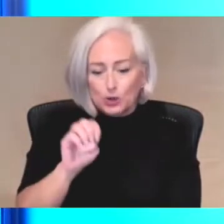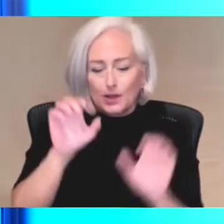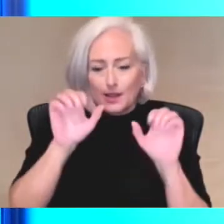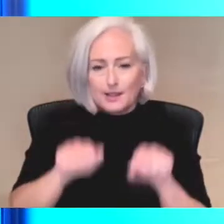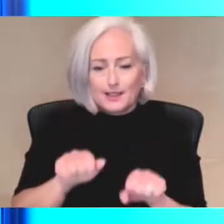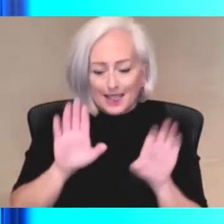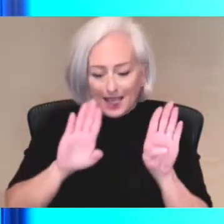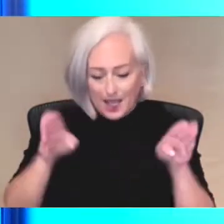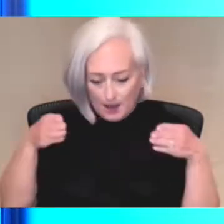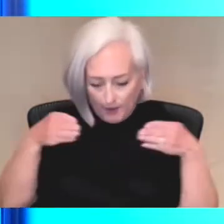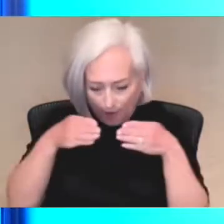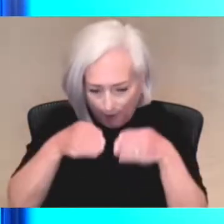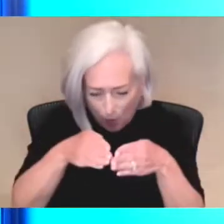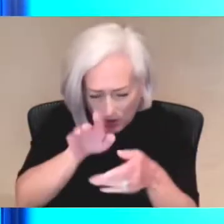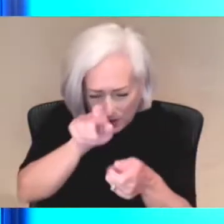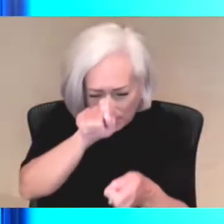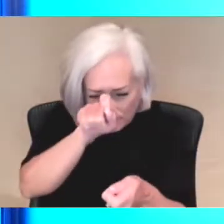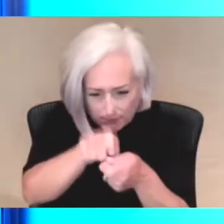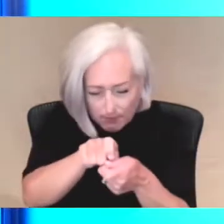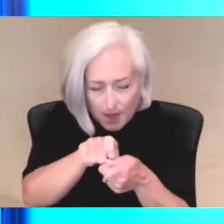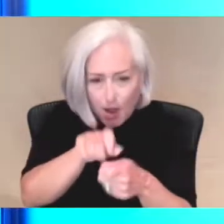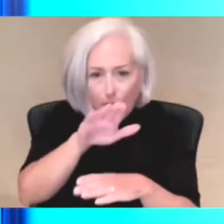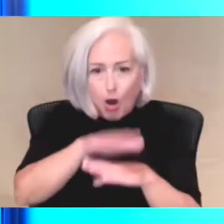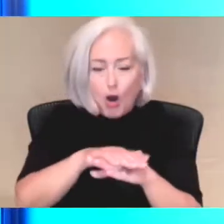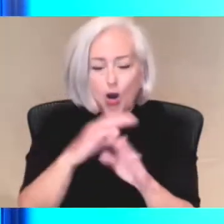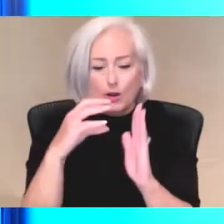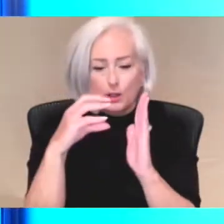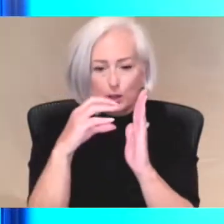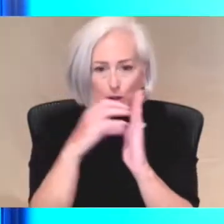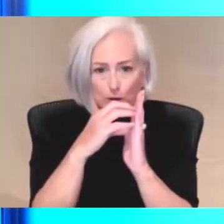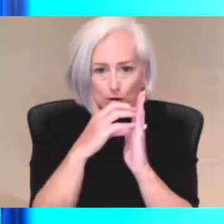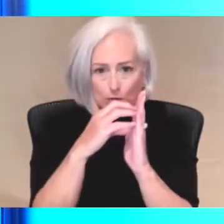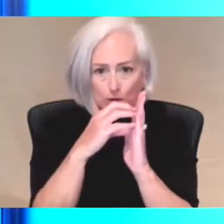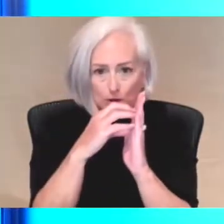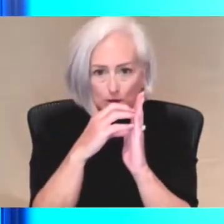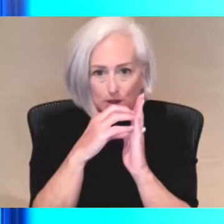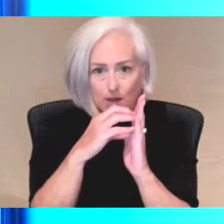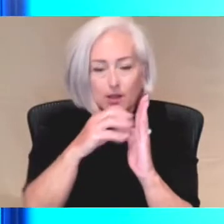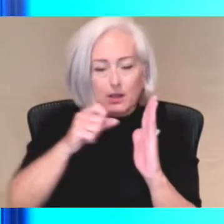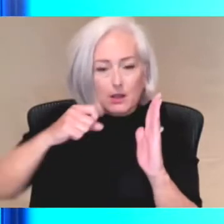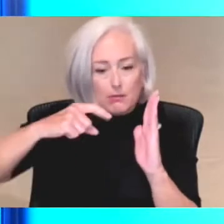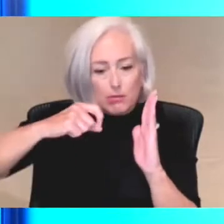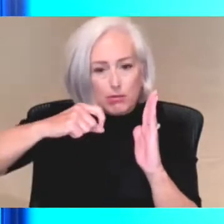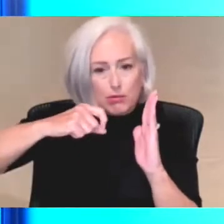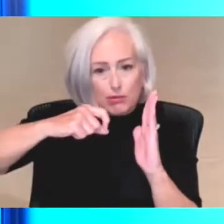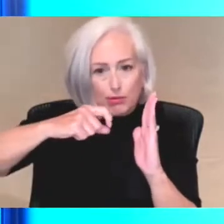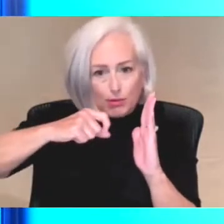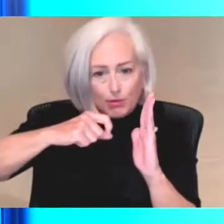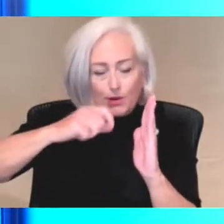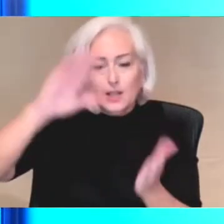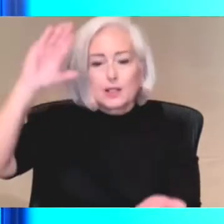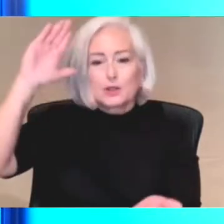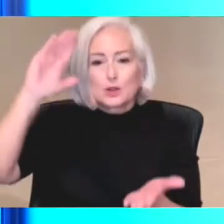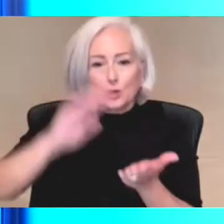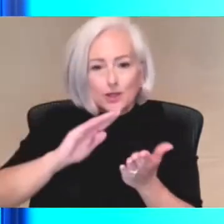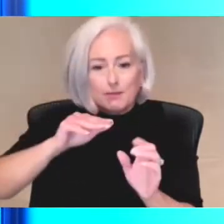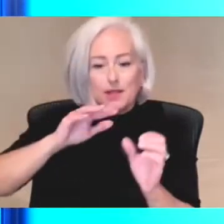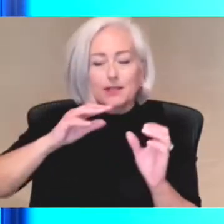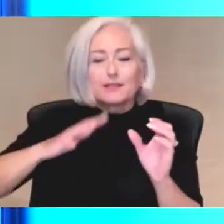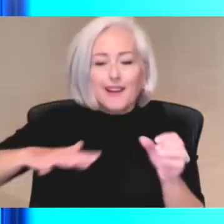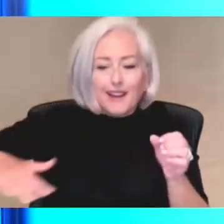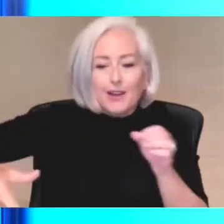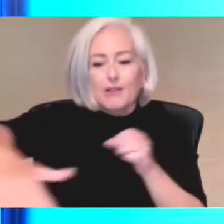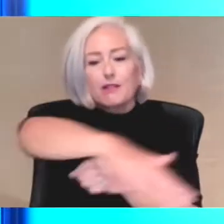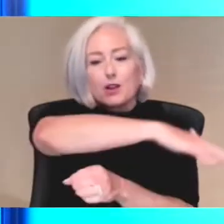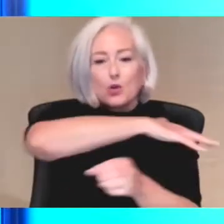tumor and much more effectively reduce or limit the radiation exposure in the surrounding tissues. And so one